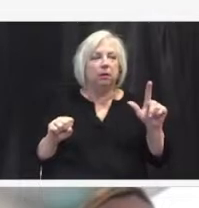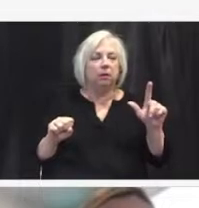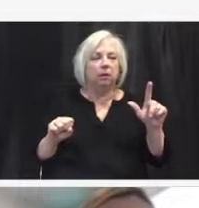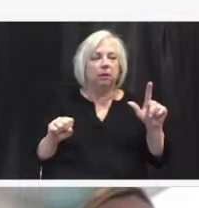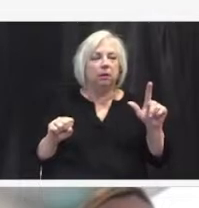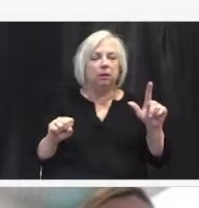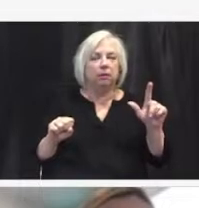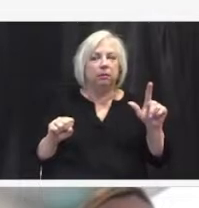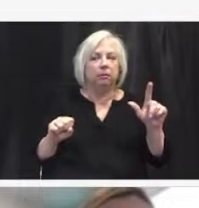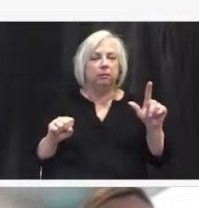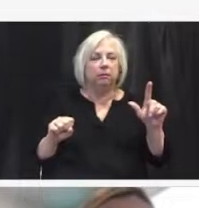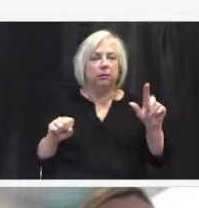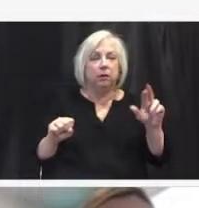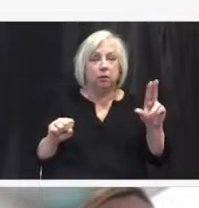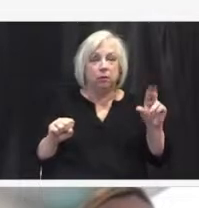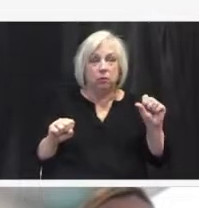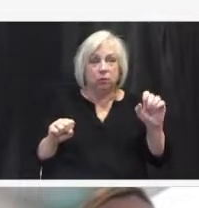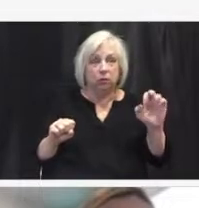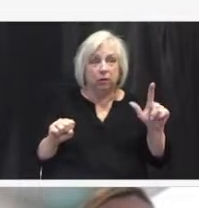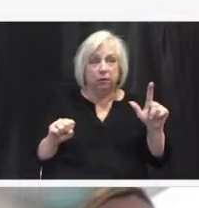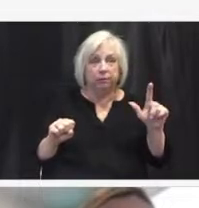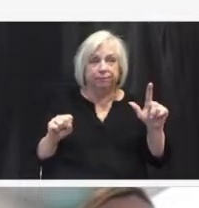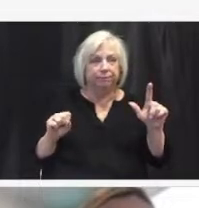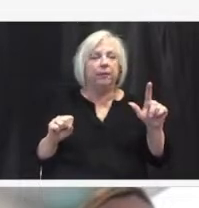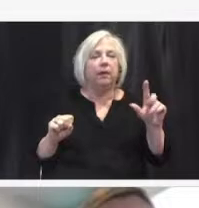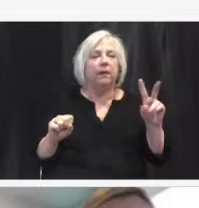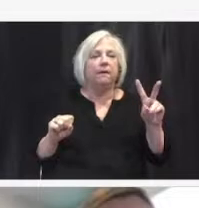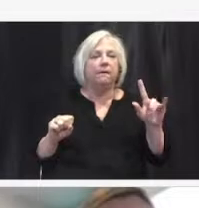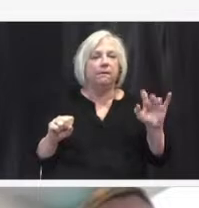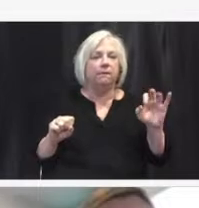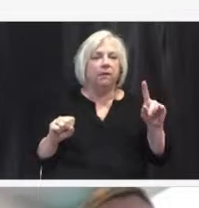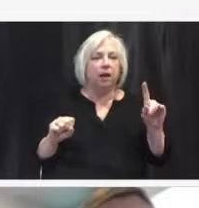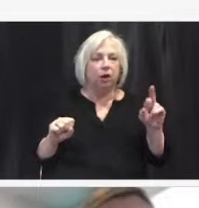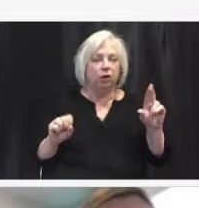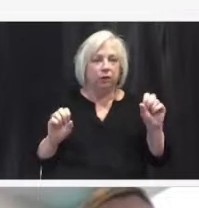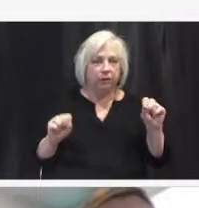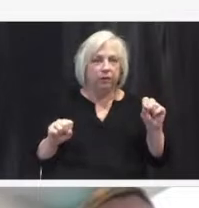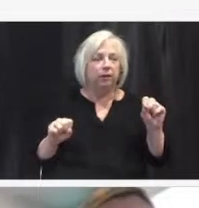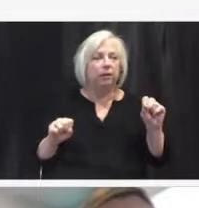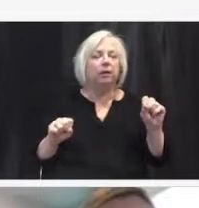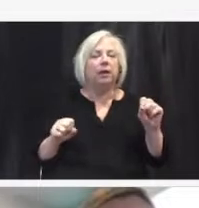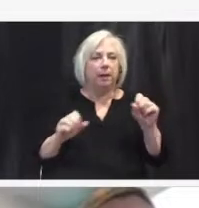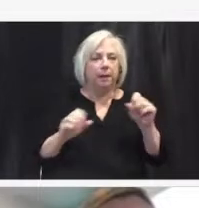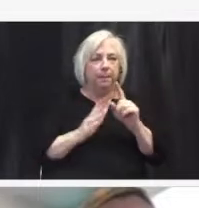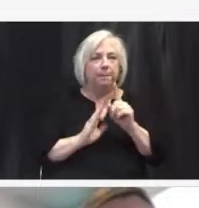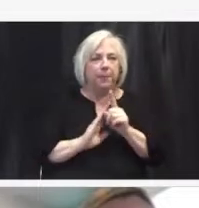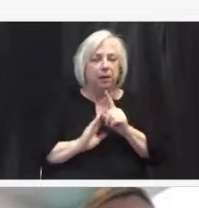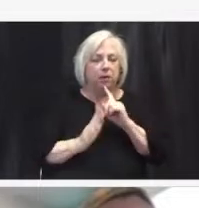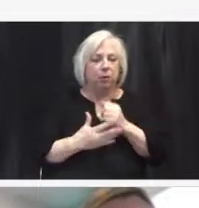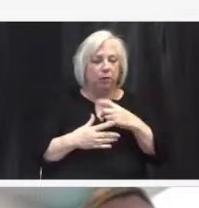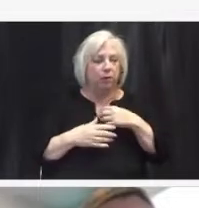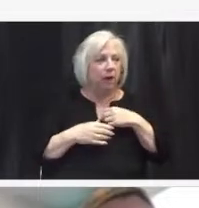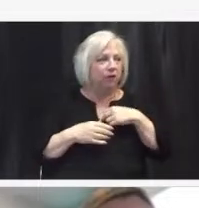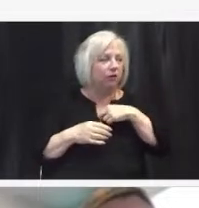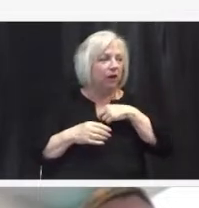Commissioner Russell. Vickers. Yes. Minutes are approved.